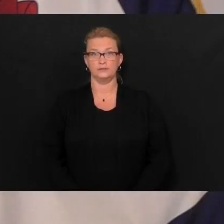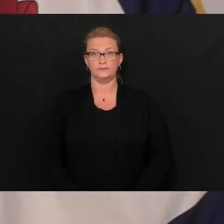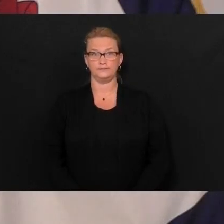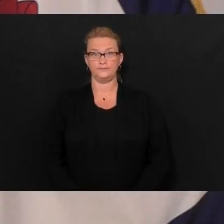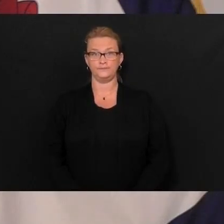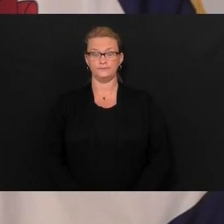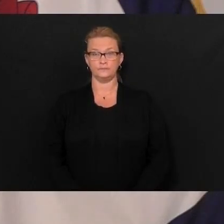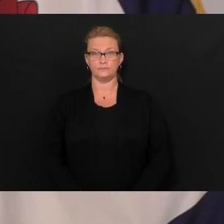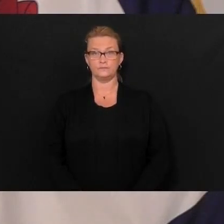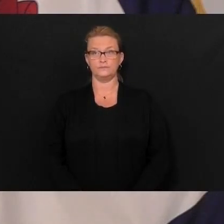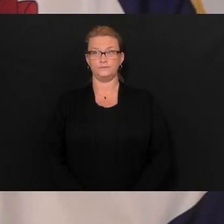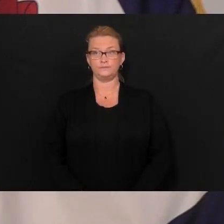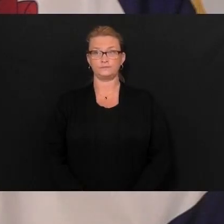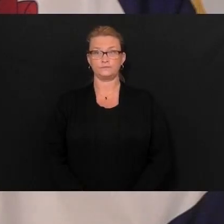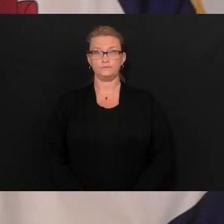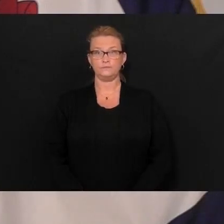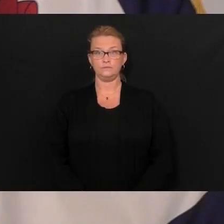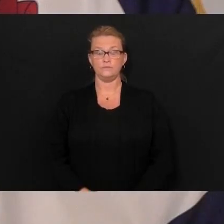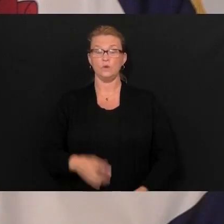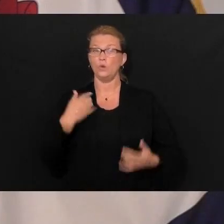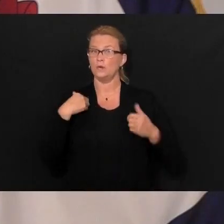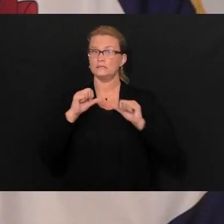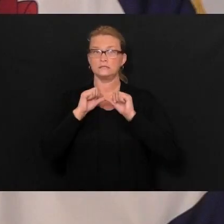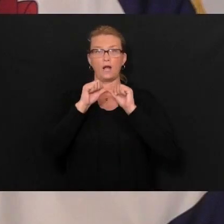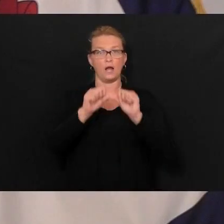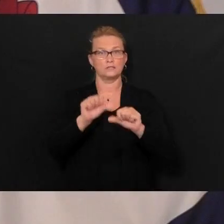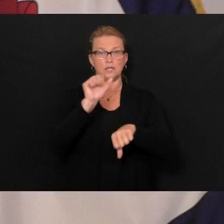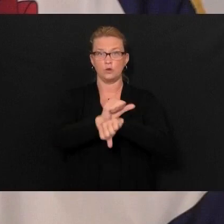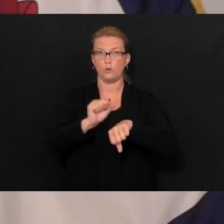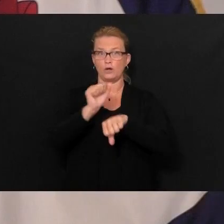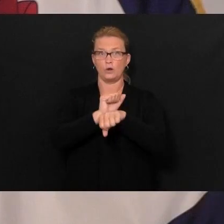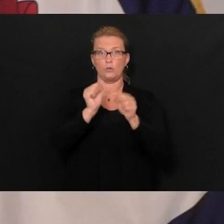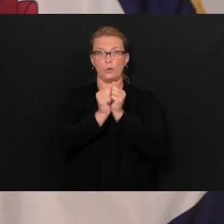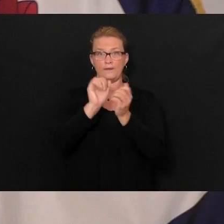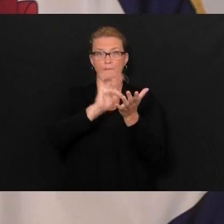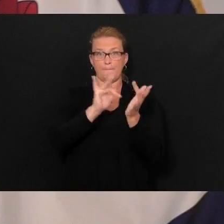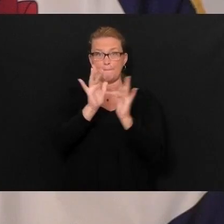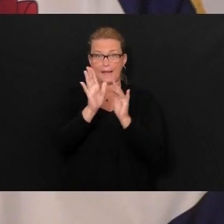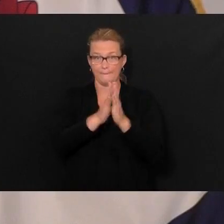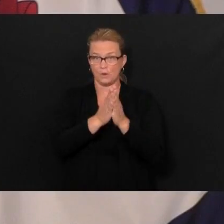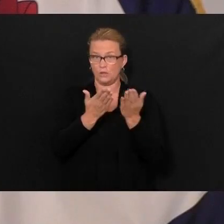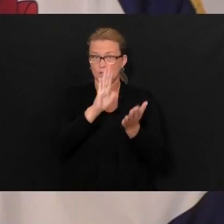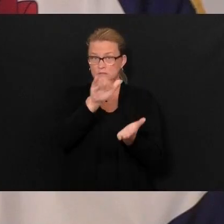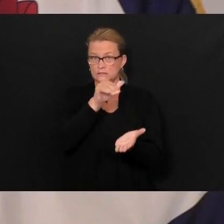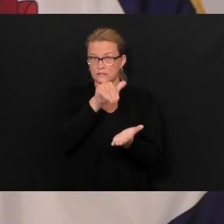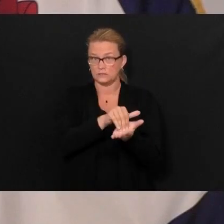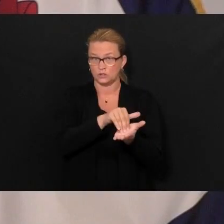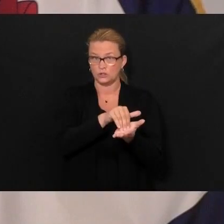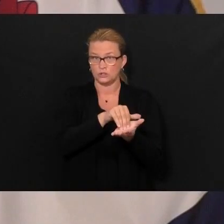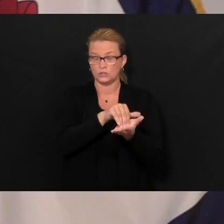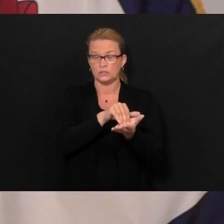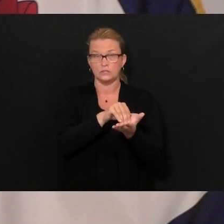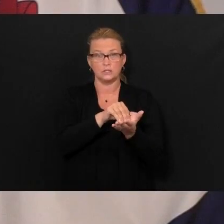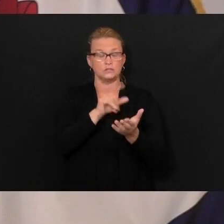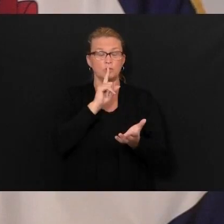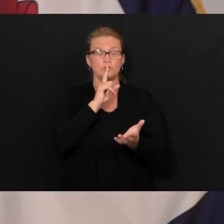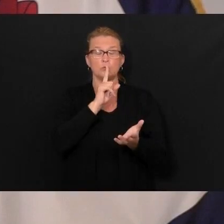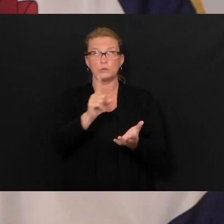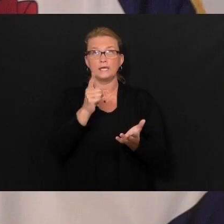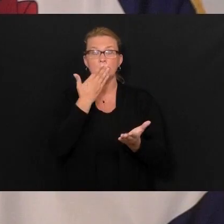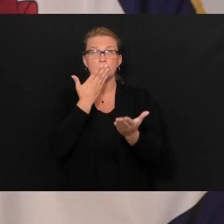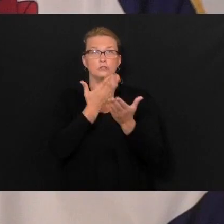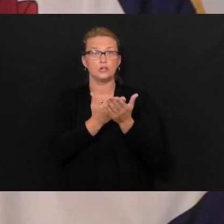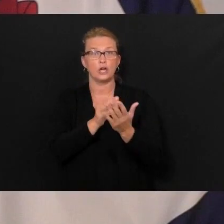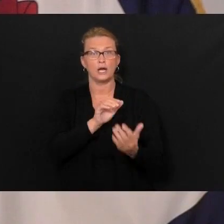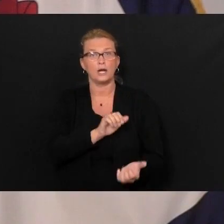We have been in constant work with the Bible Center, and there's been a novel approach and idea that